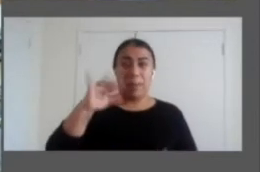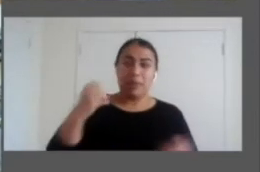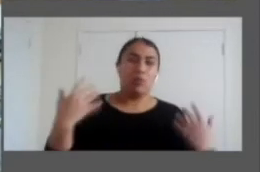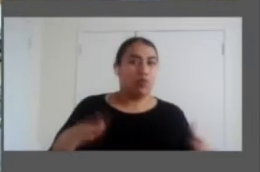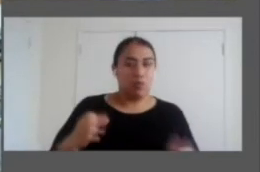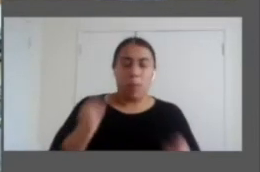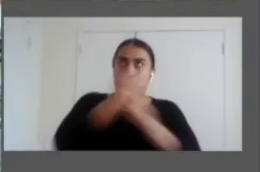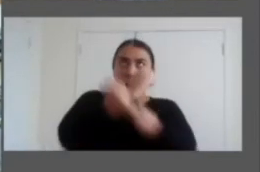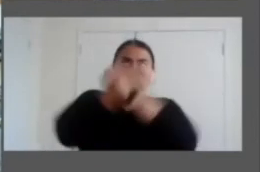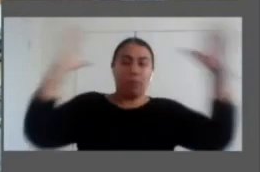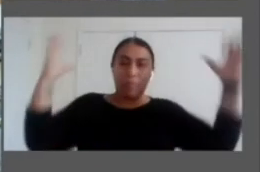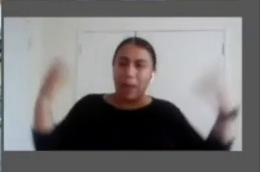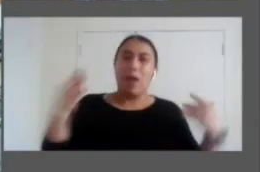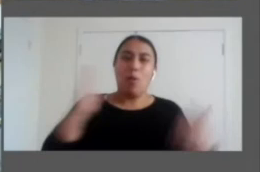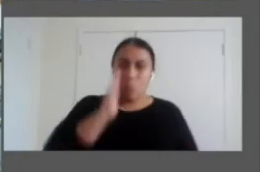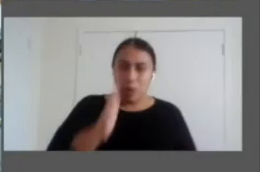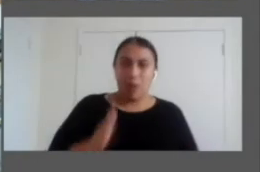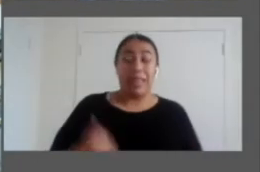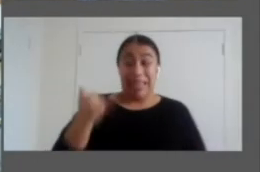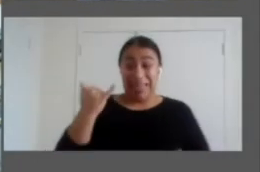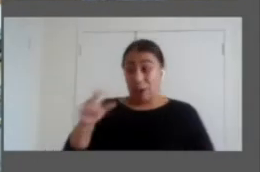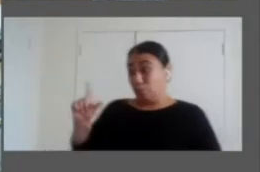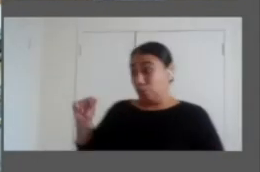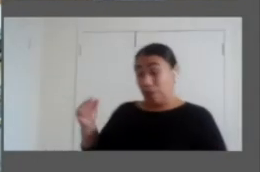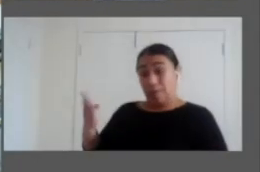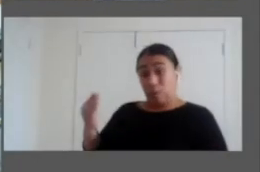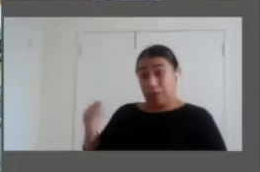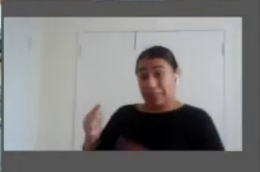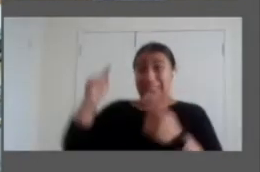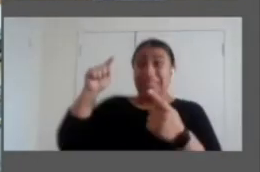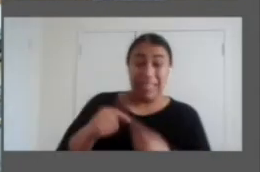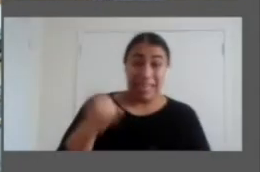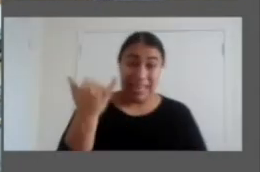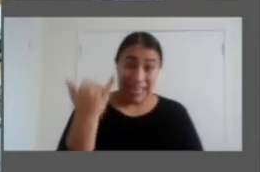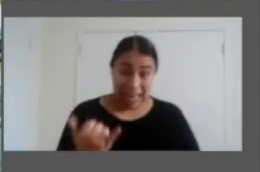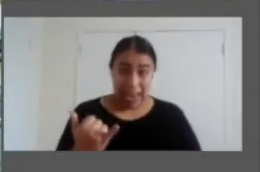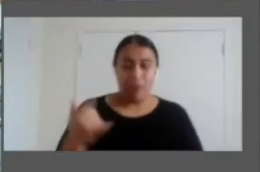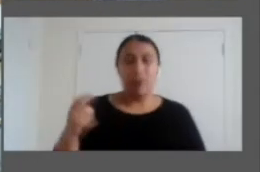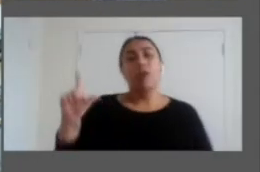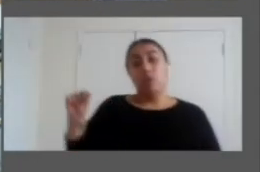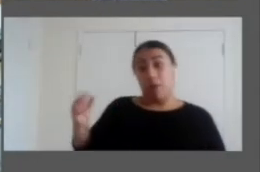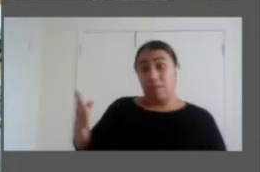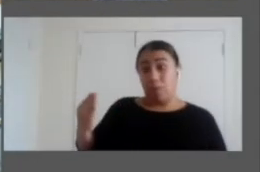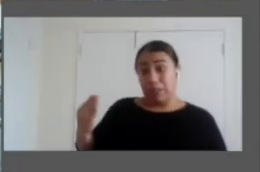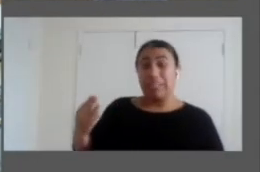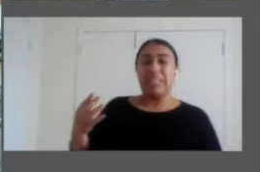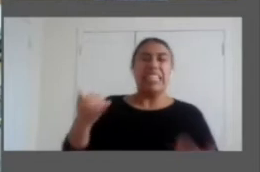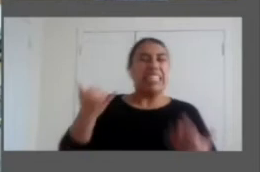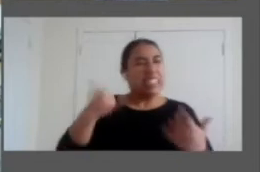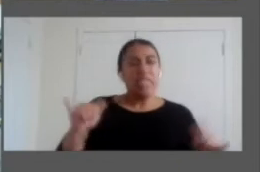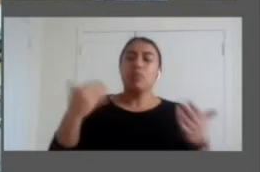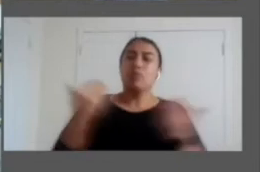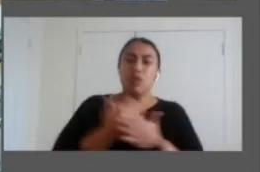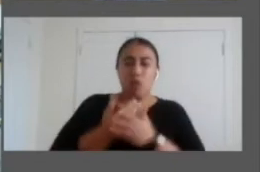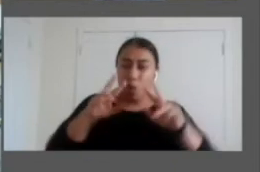was very new and heavily influenced by bureaucratic regulations, personal and financial risk. Doctors wouldn't prescribe